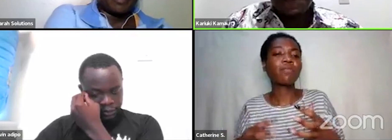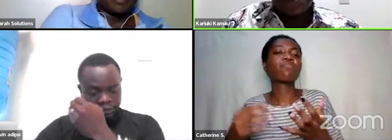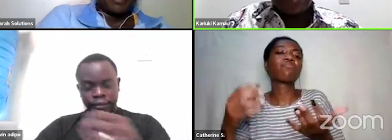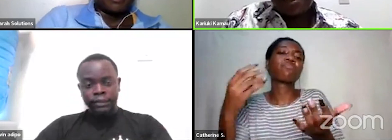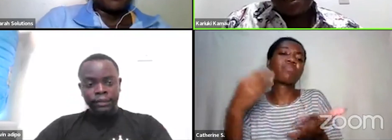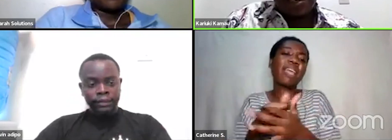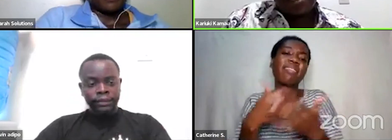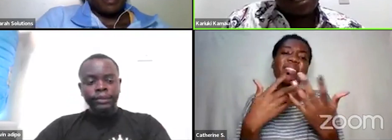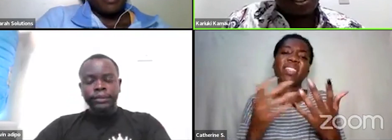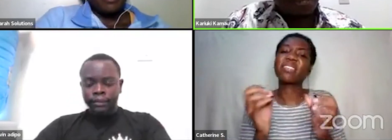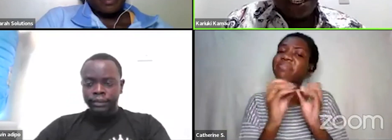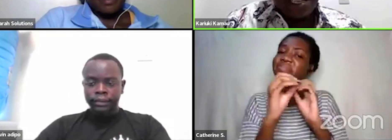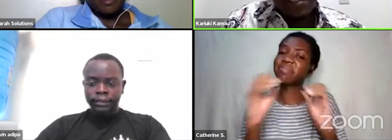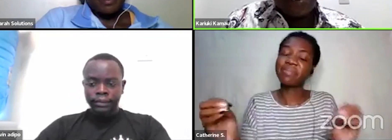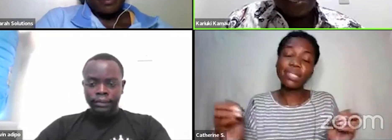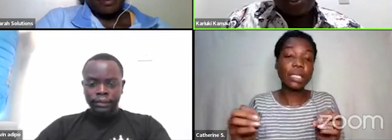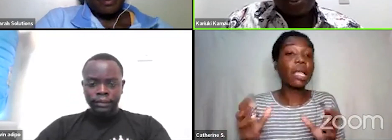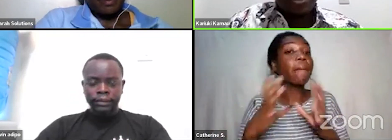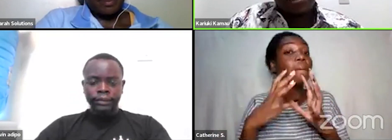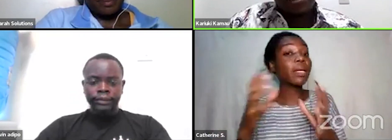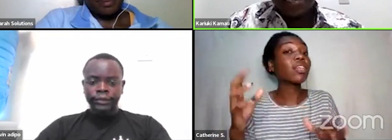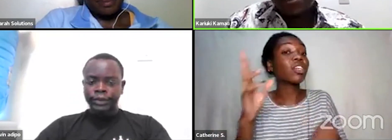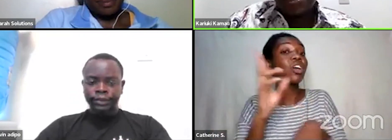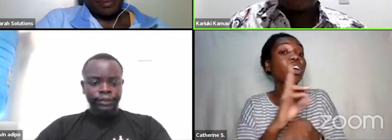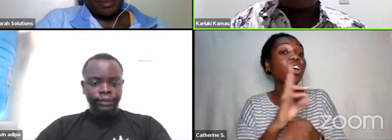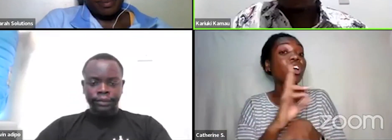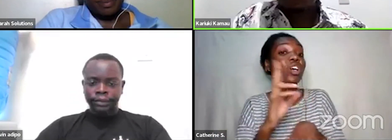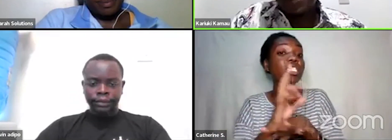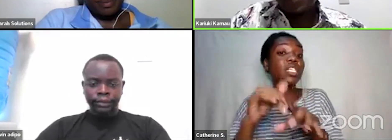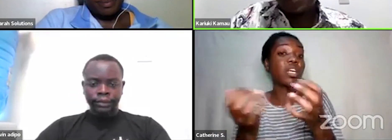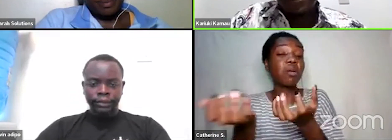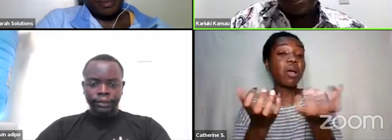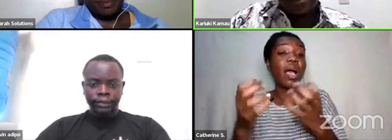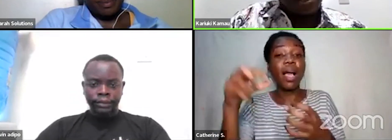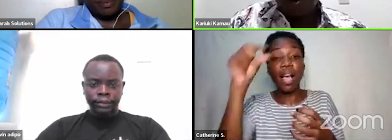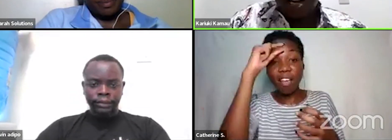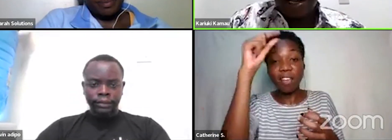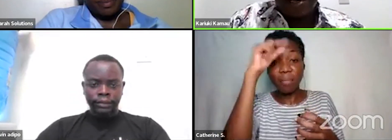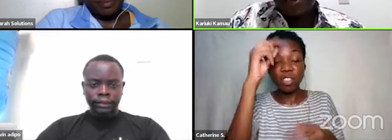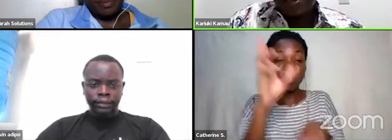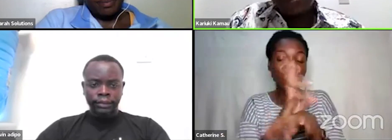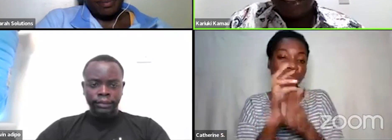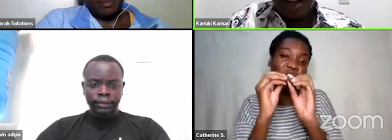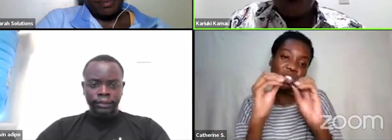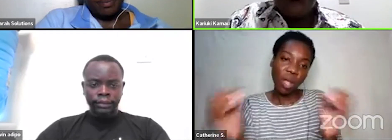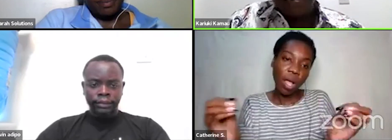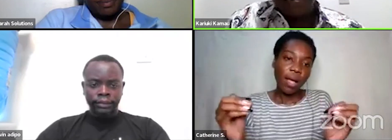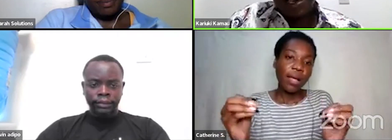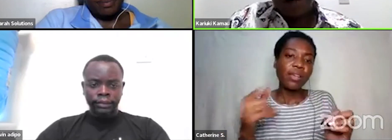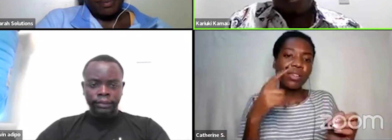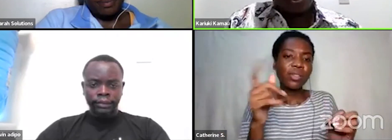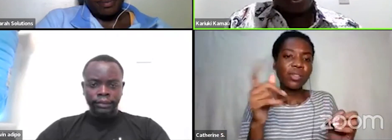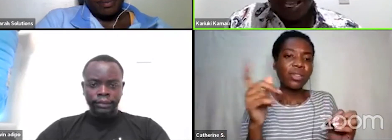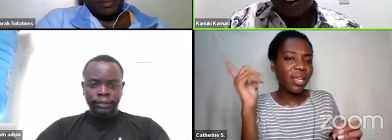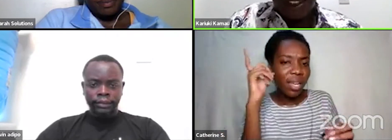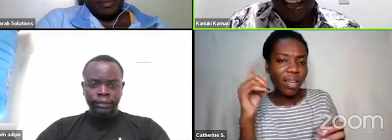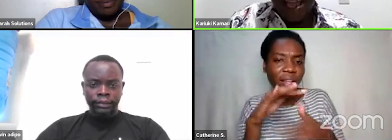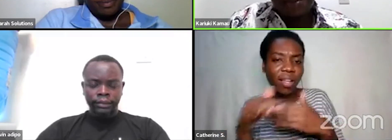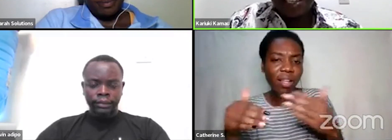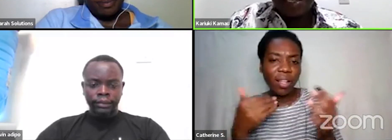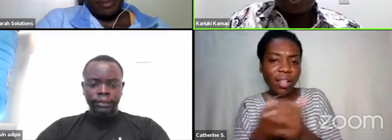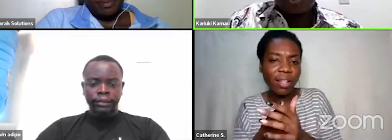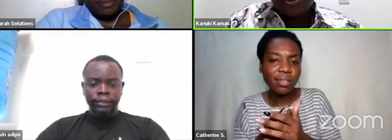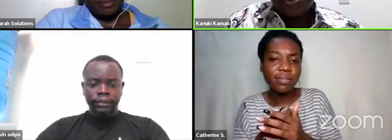going down. The greatest spender in every economy is government. They are not spending. You can hear their coffers are almost empty or